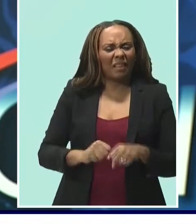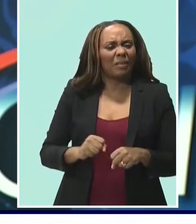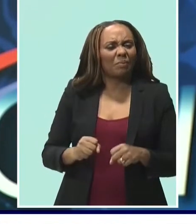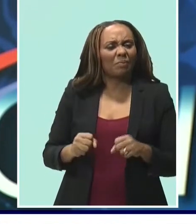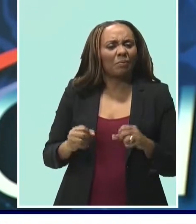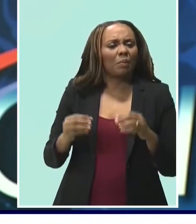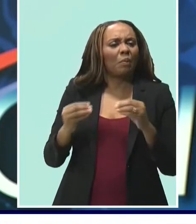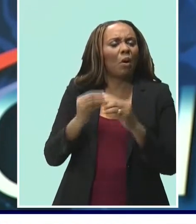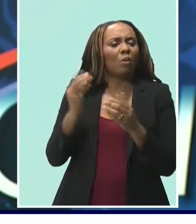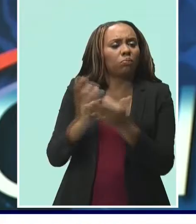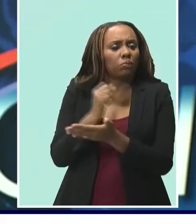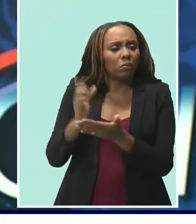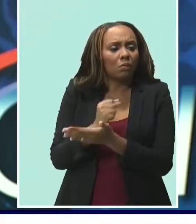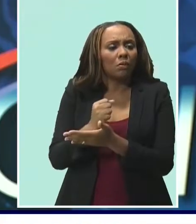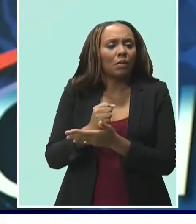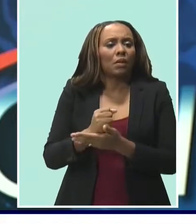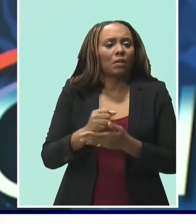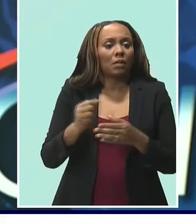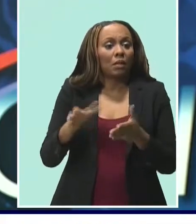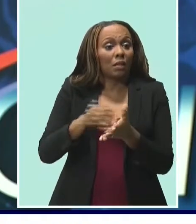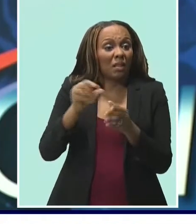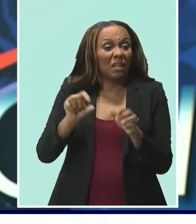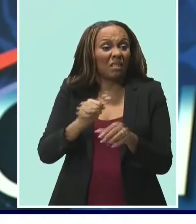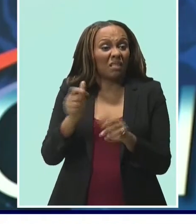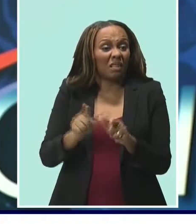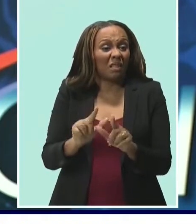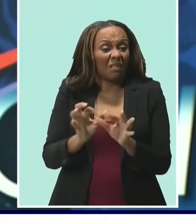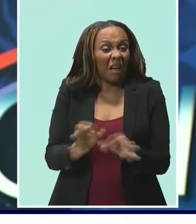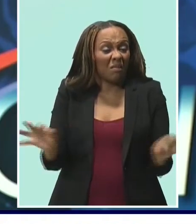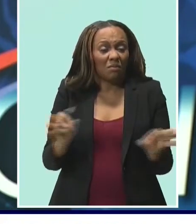learning another language is also personally enriching.